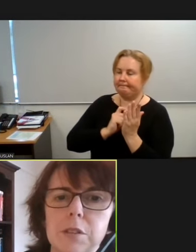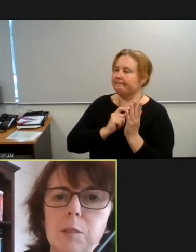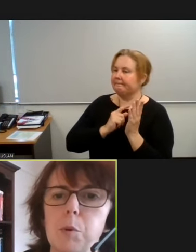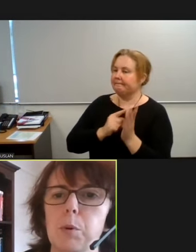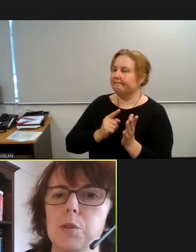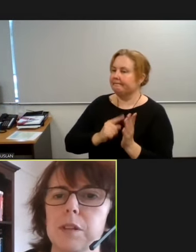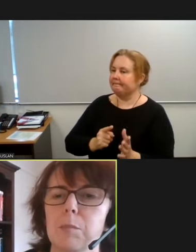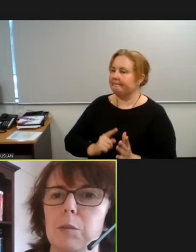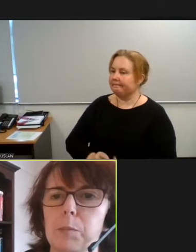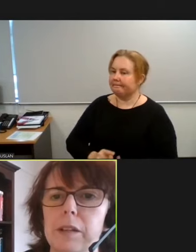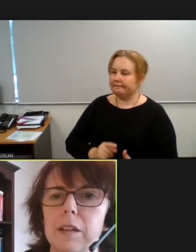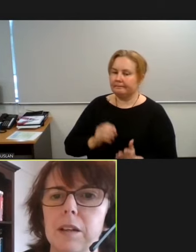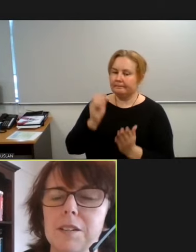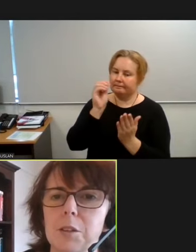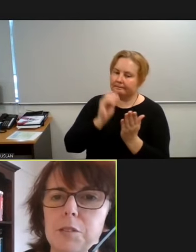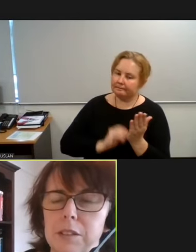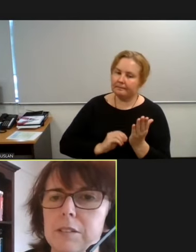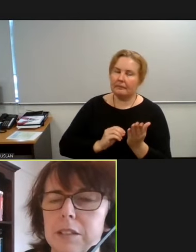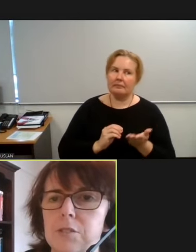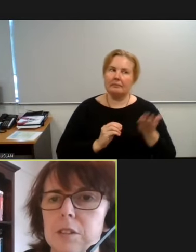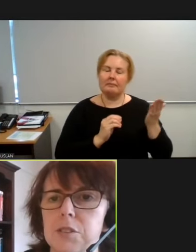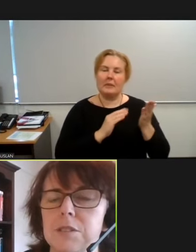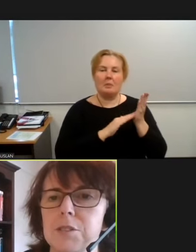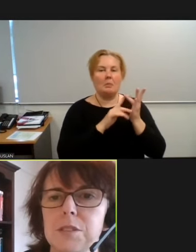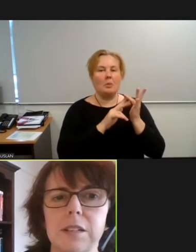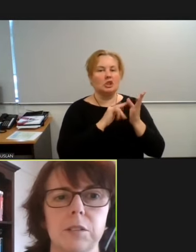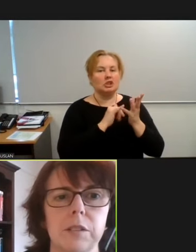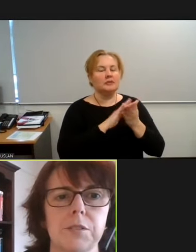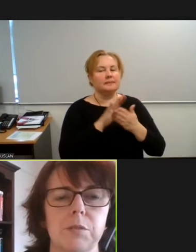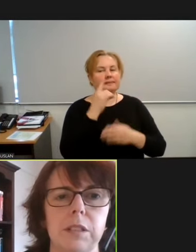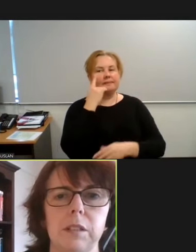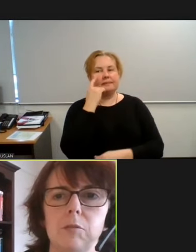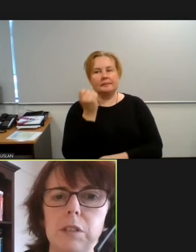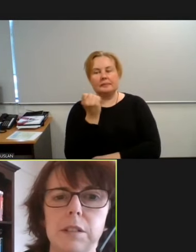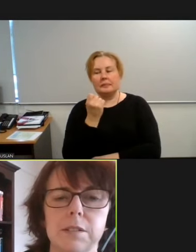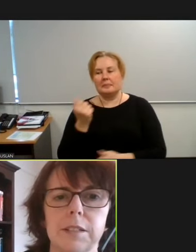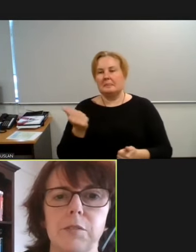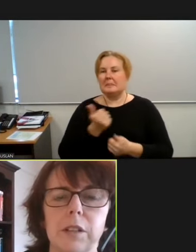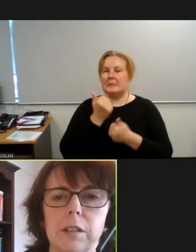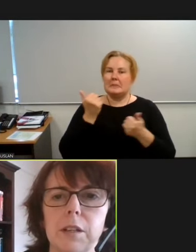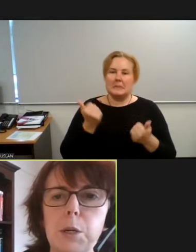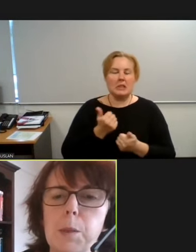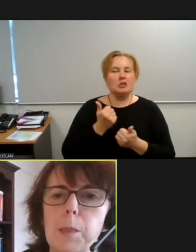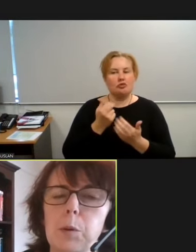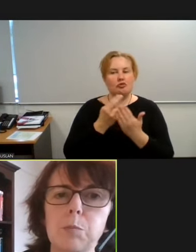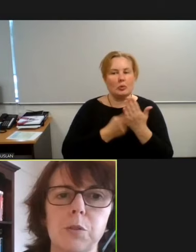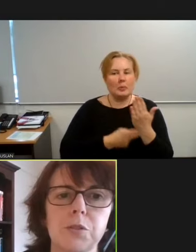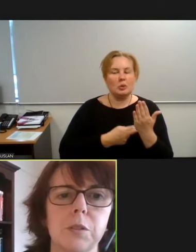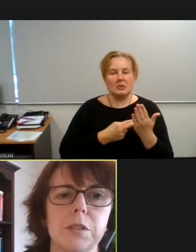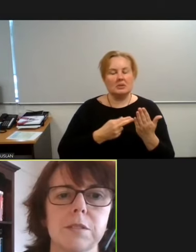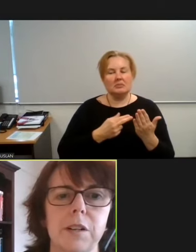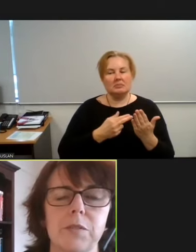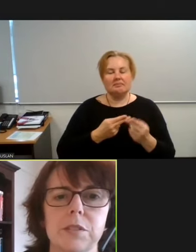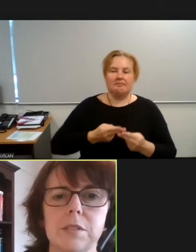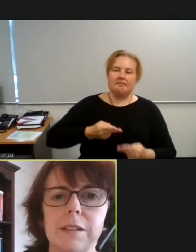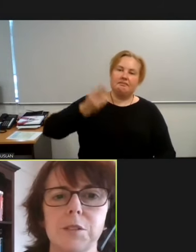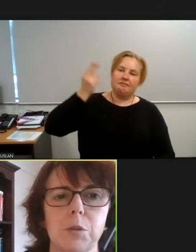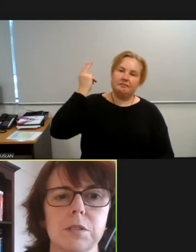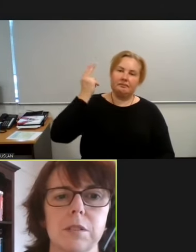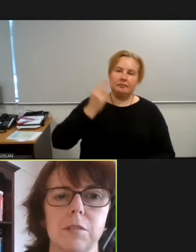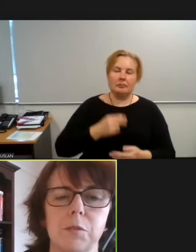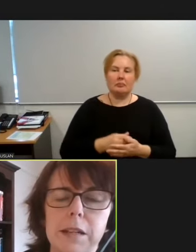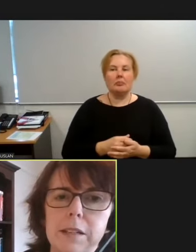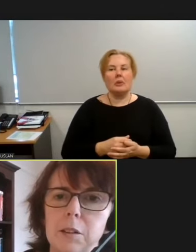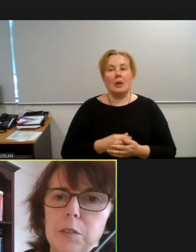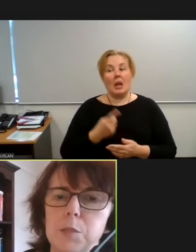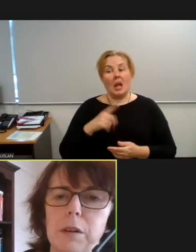in first-time reporting by women. So I think that's just as you said, you know, that's really, really significant. We also know that survivors are saying to